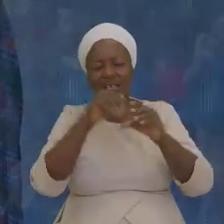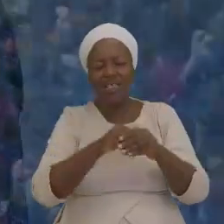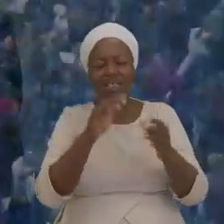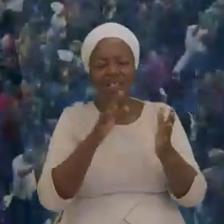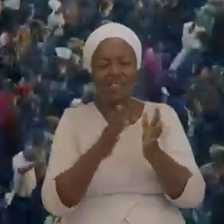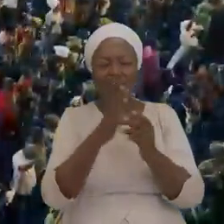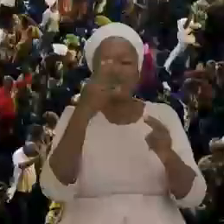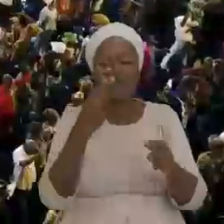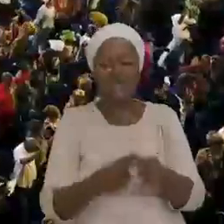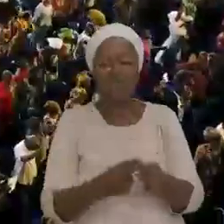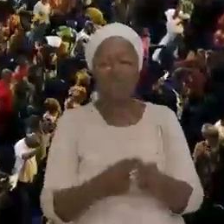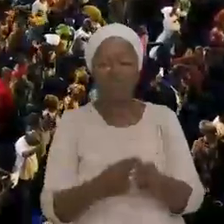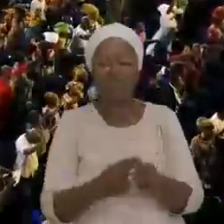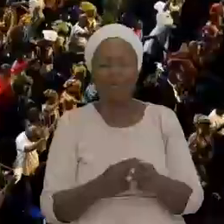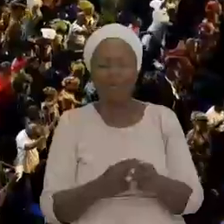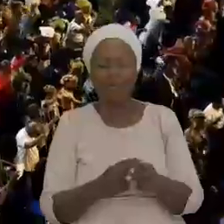Jesus' name.